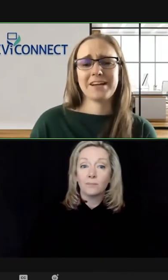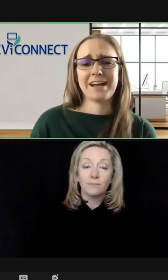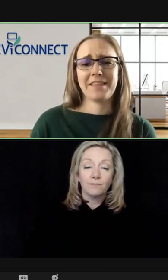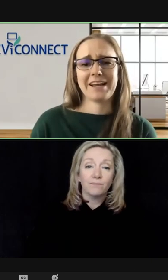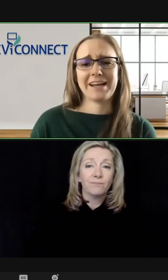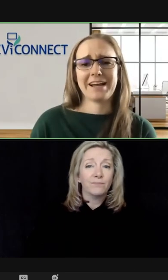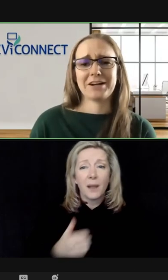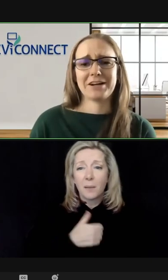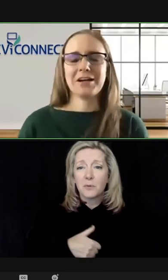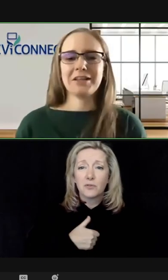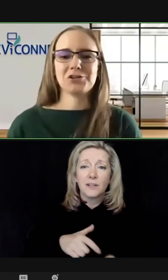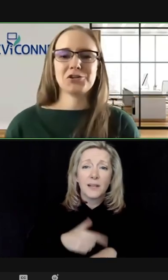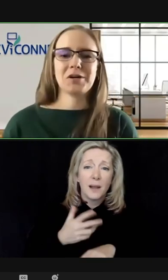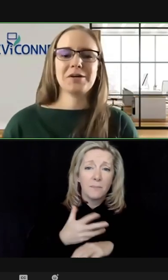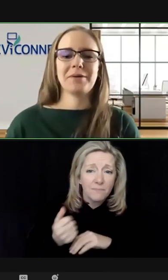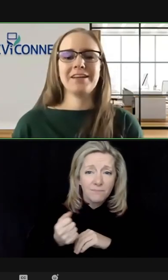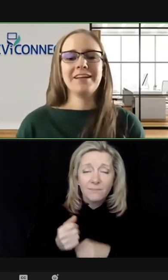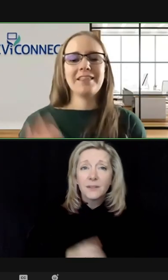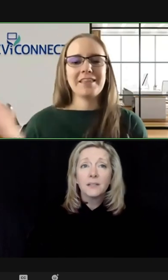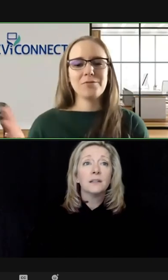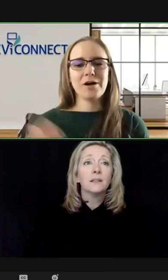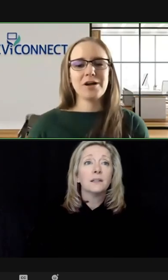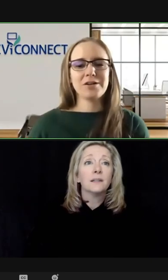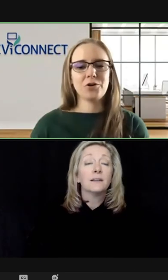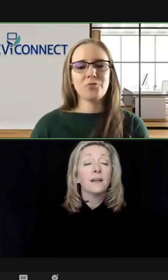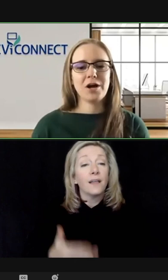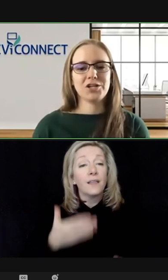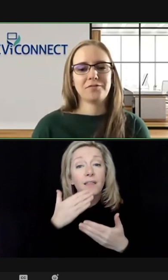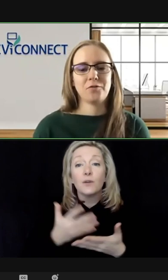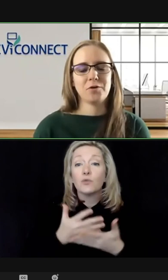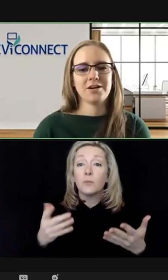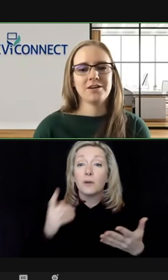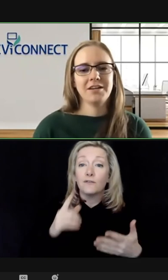I'm sorry again that I got cut a little short, but thank you all